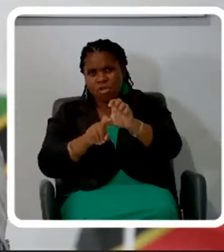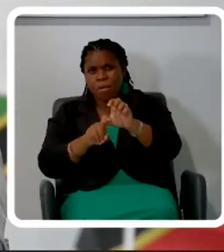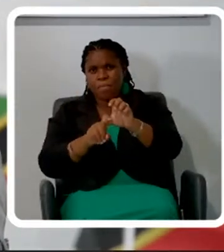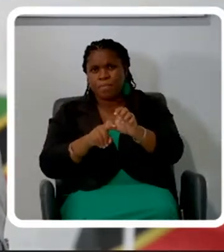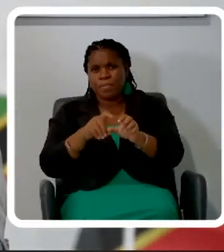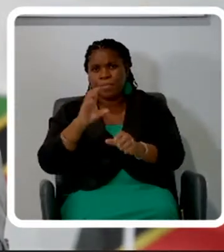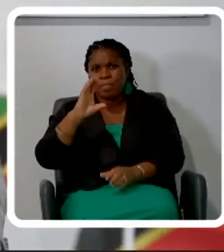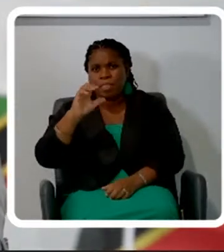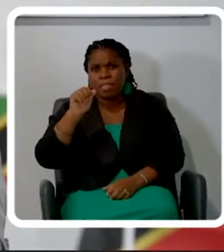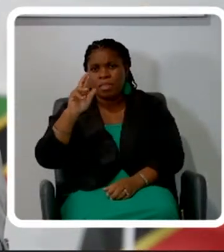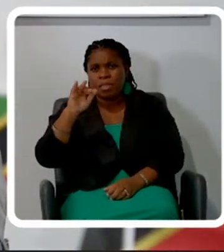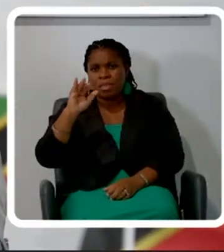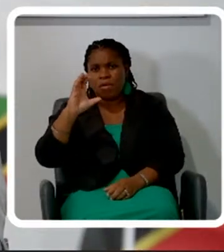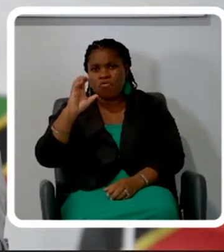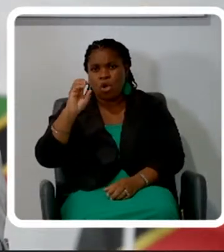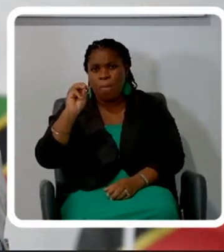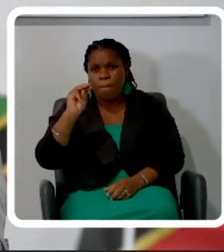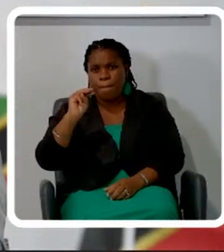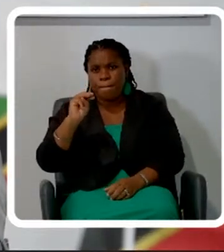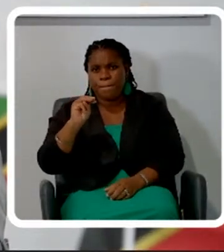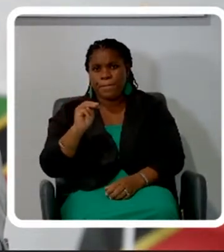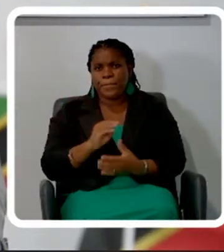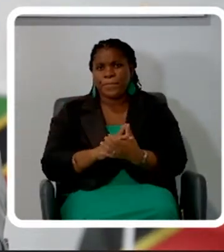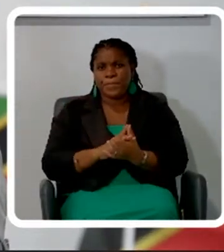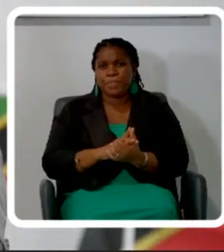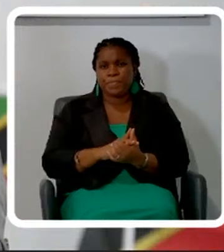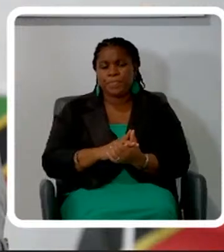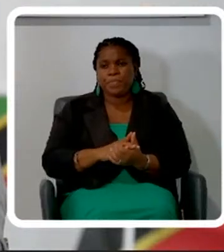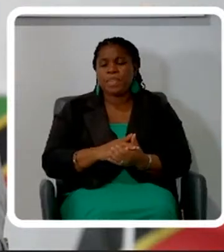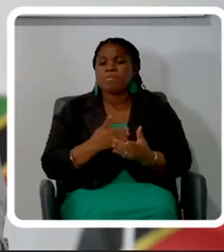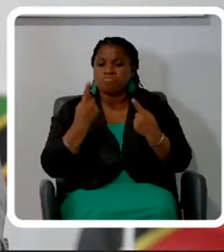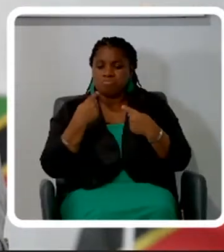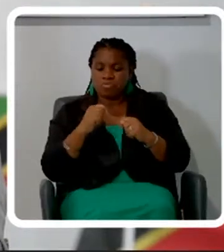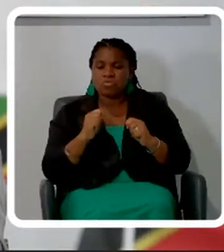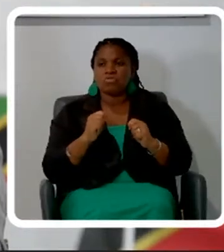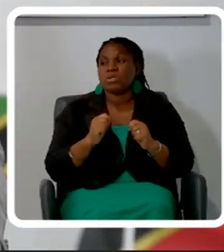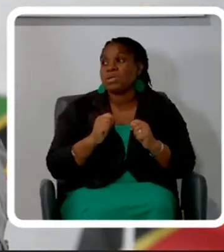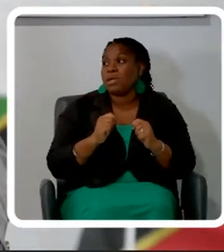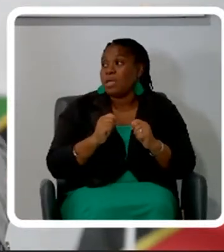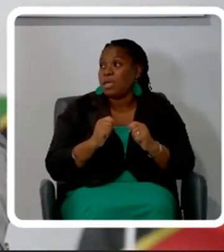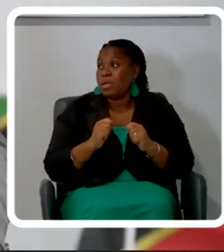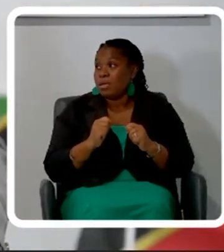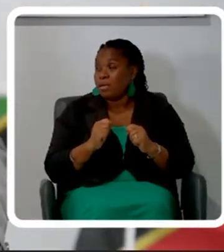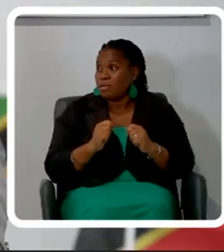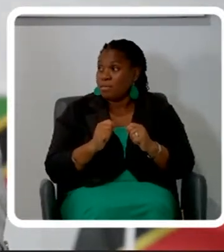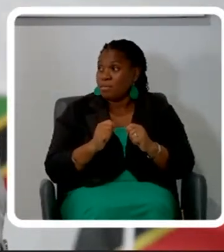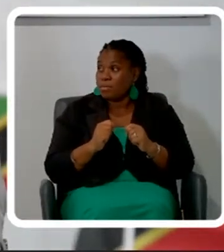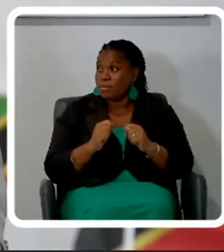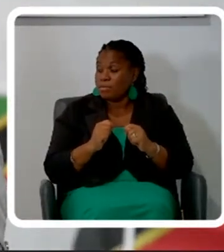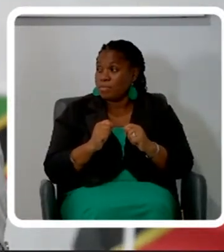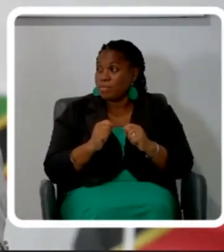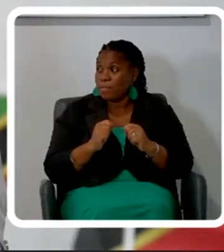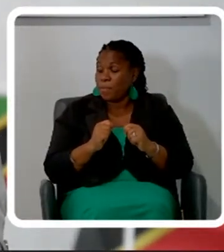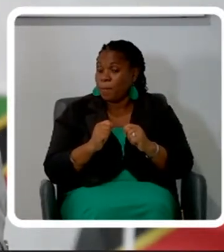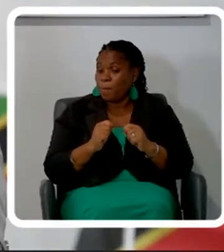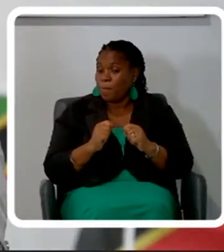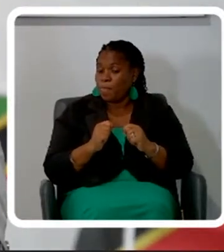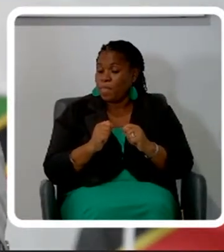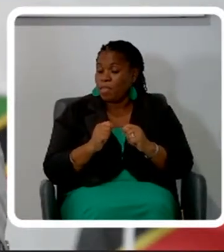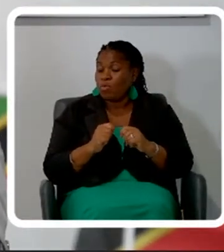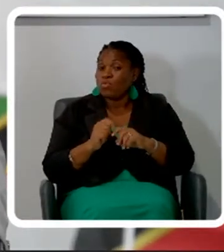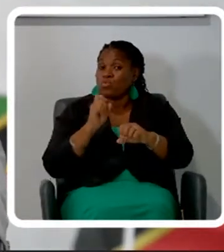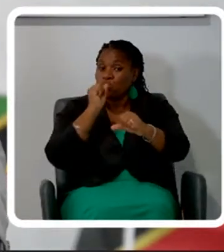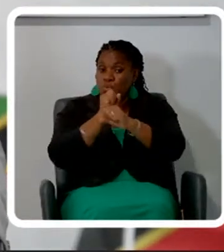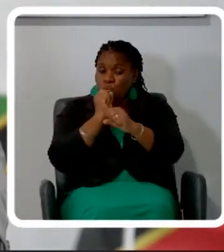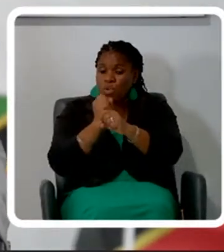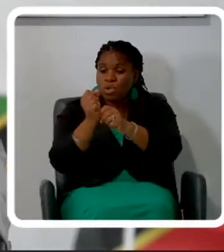almost a massacre that took place in Haiti. I went to the high-level meeting to deal with the issue of Haiti